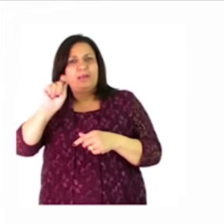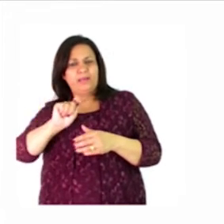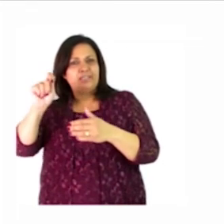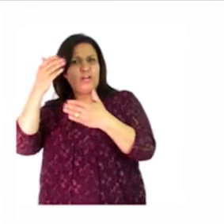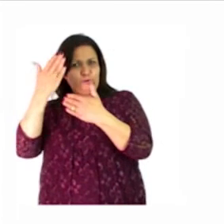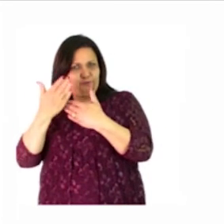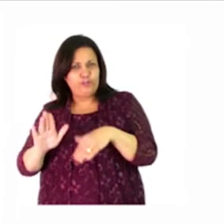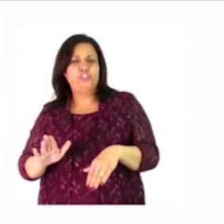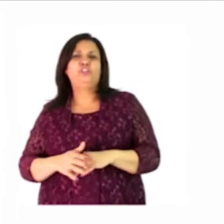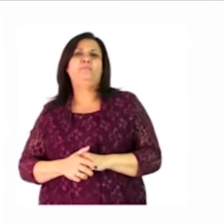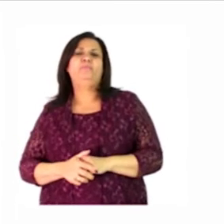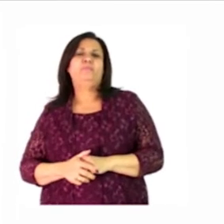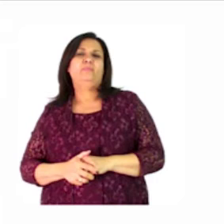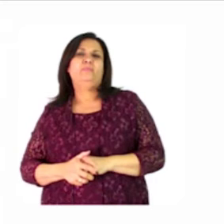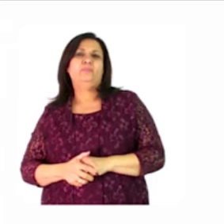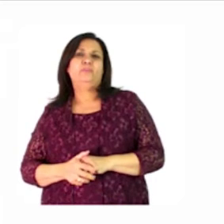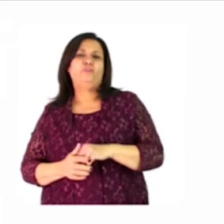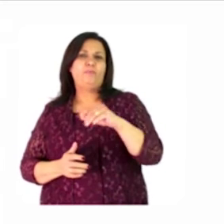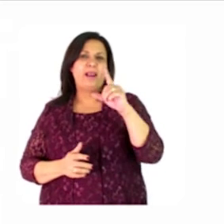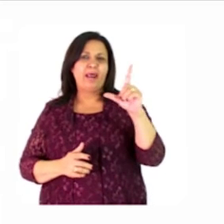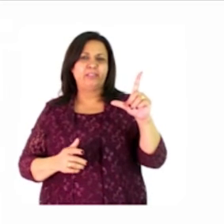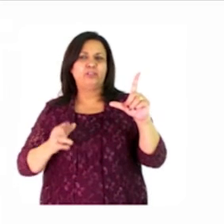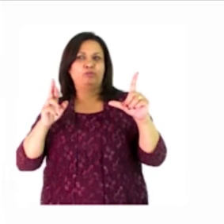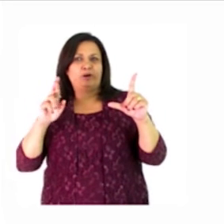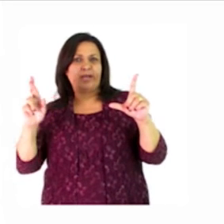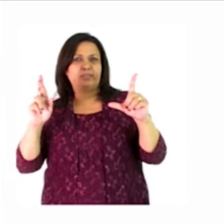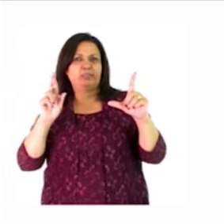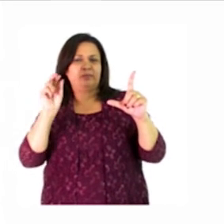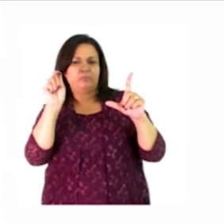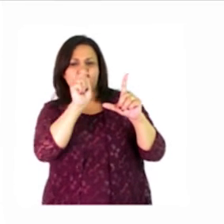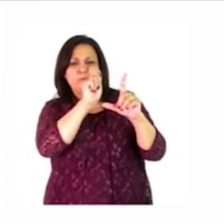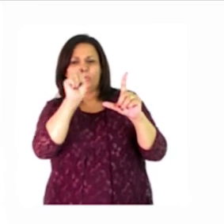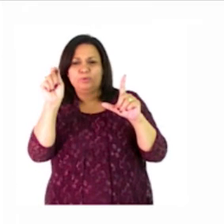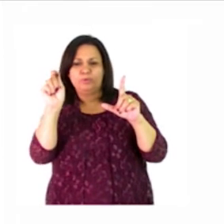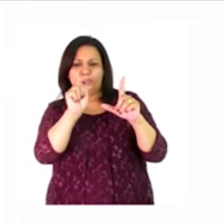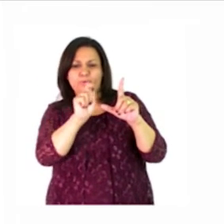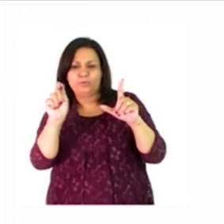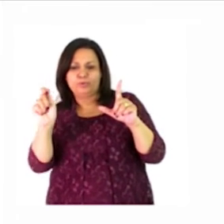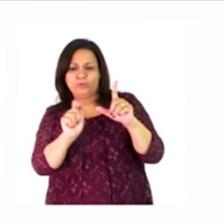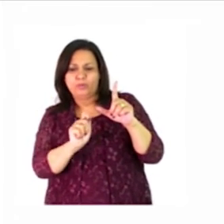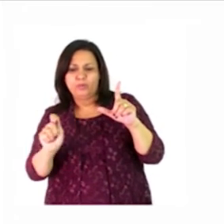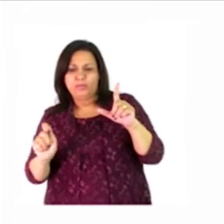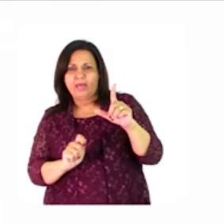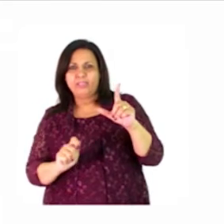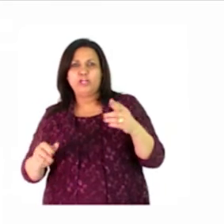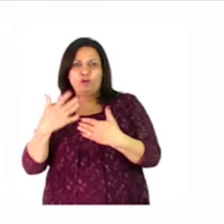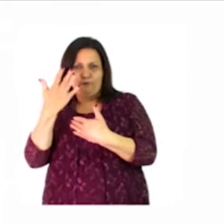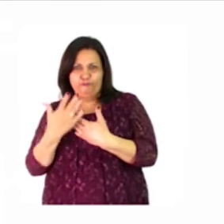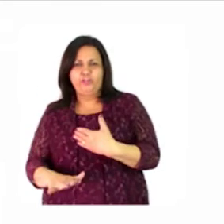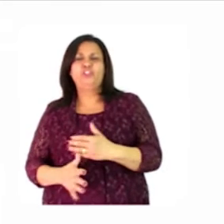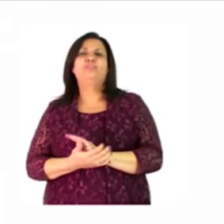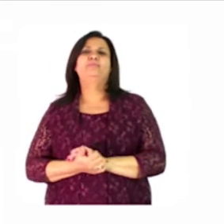from left to right, which means sideways, until the rest of the picture is